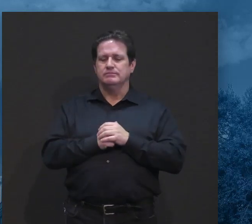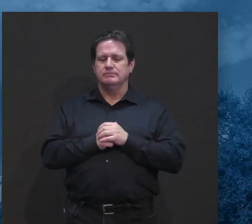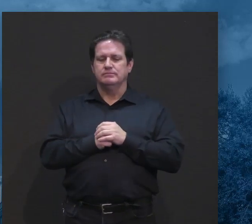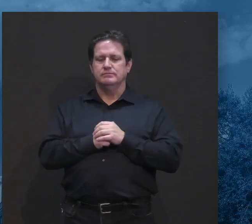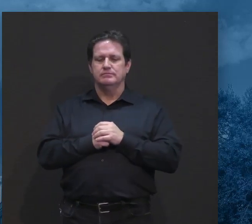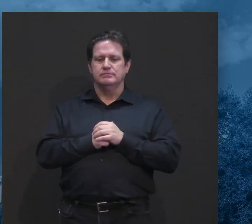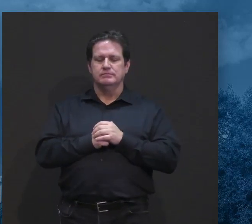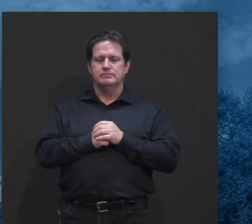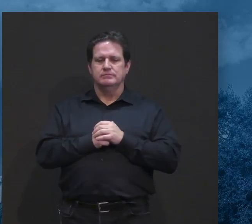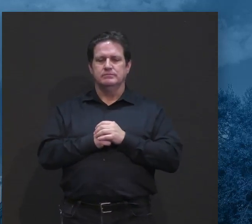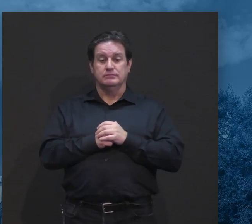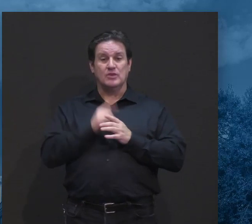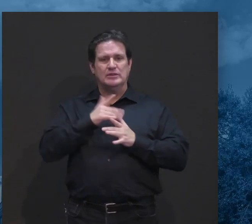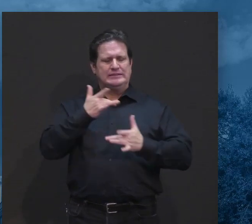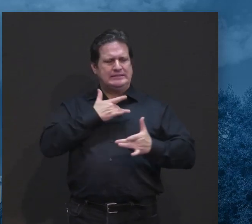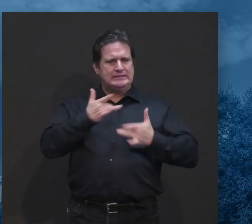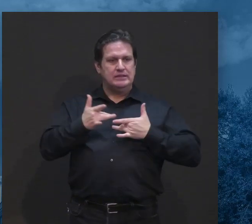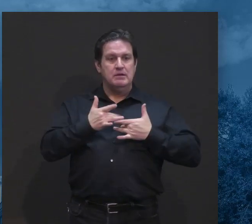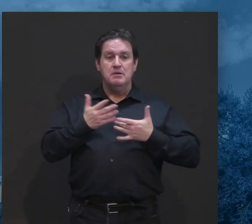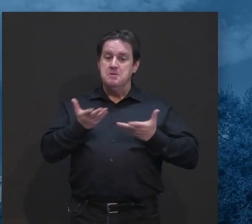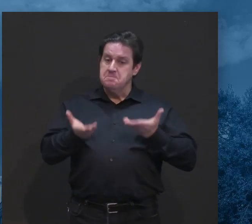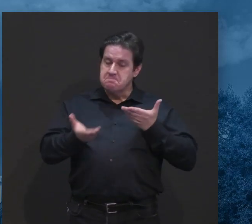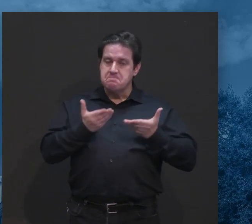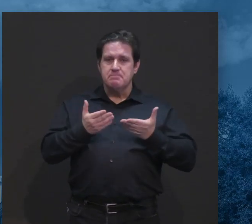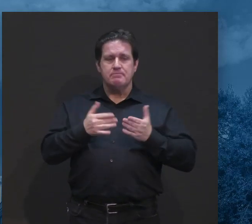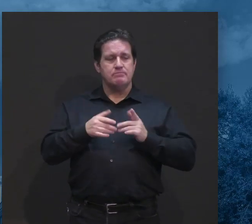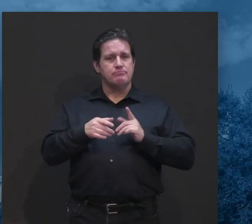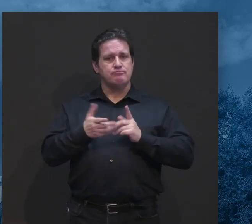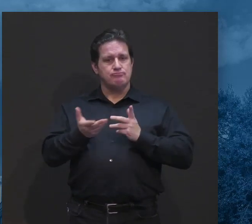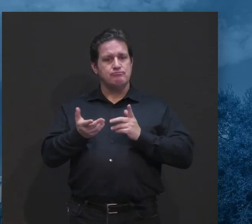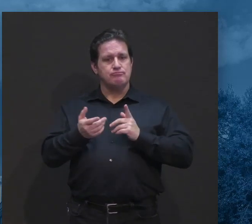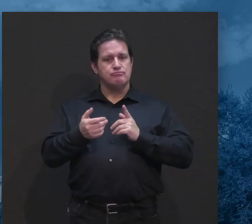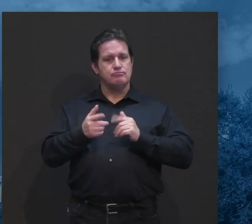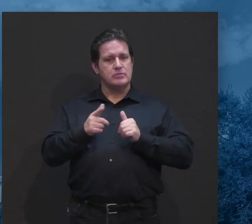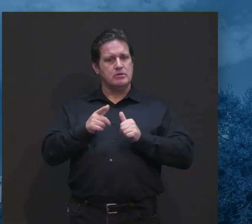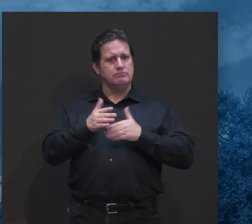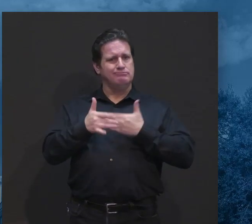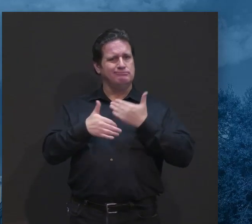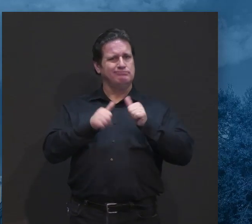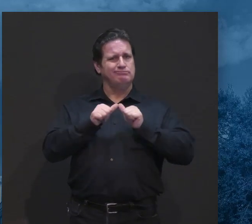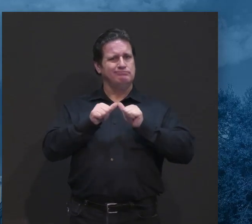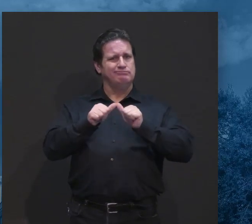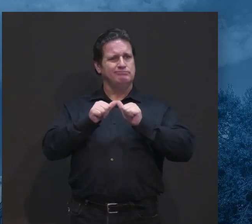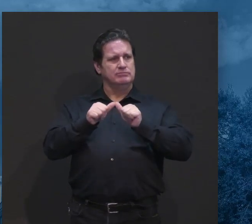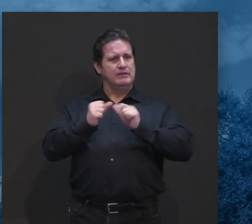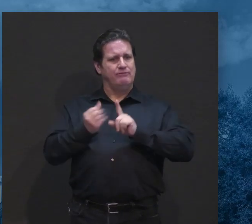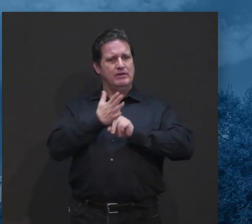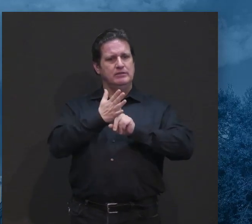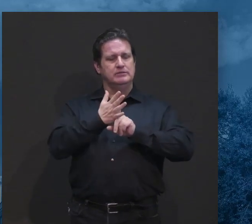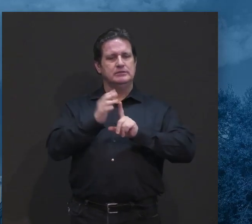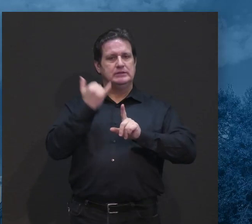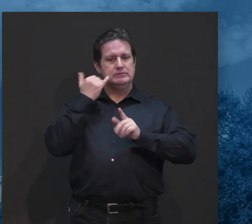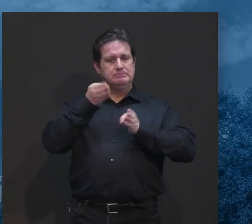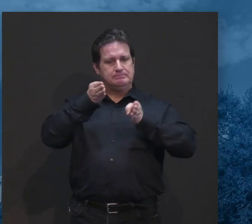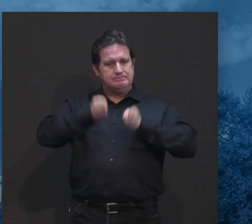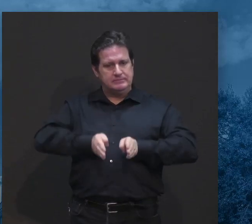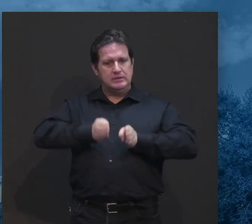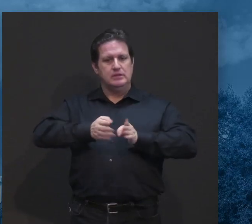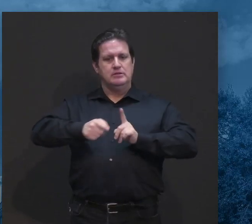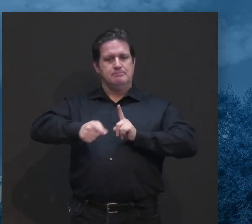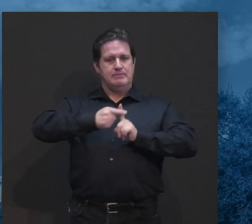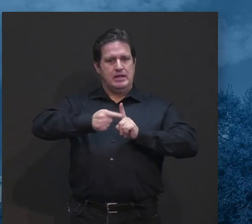really something to be concerned about, that there may be long-term effects on individuals. So